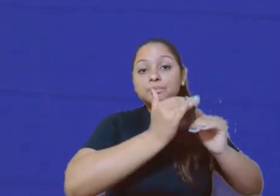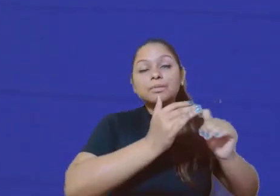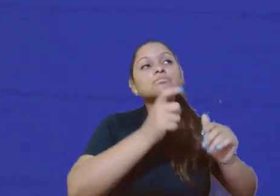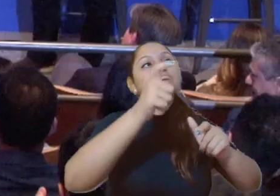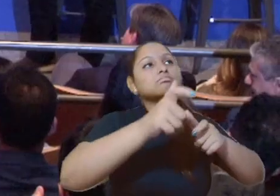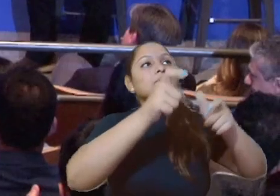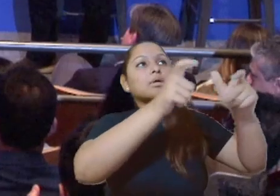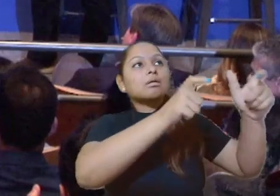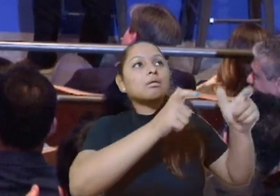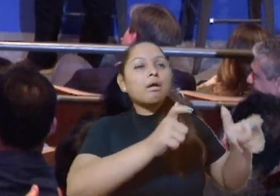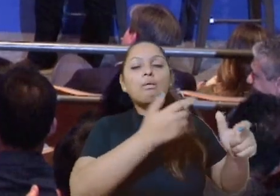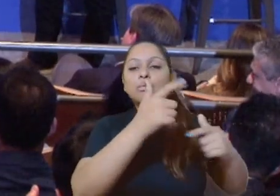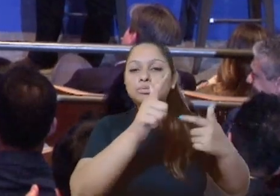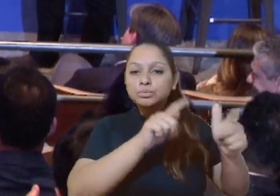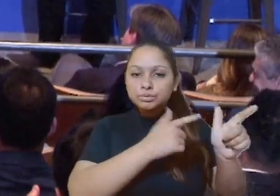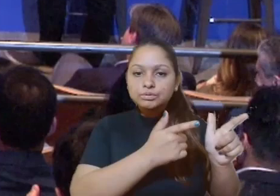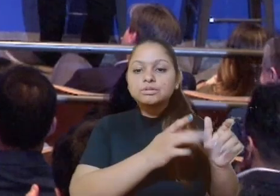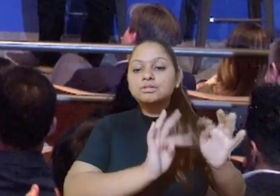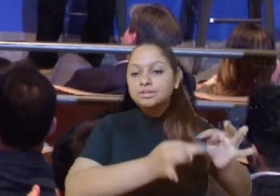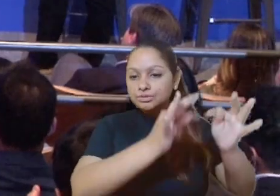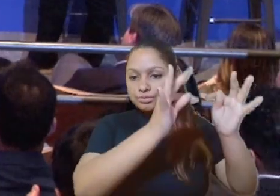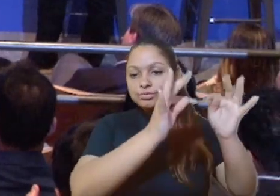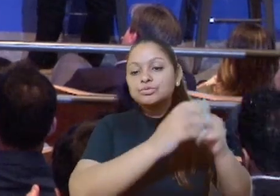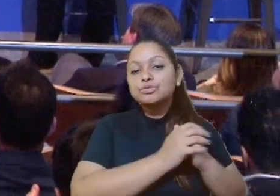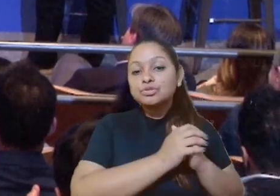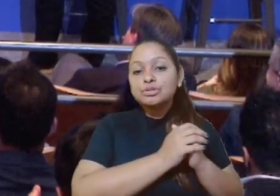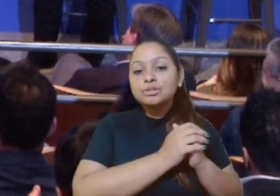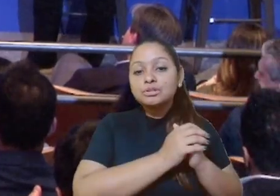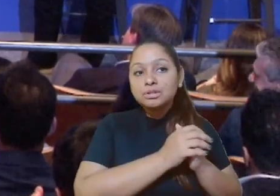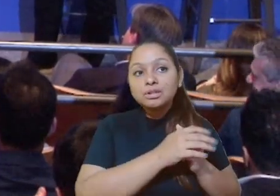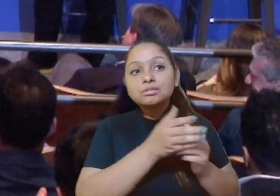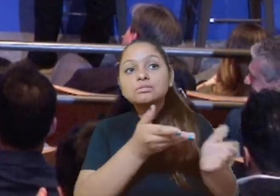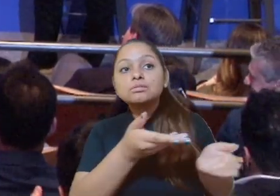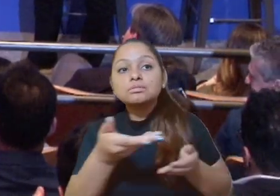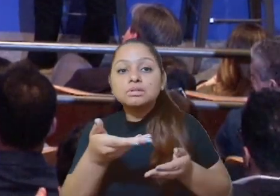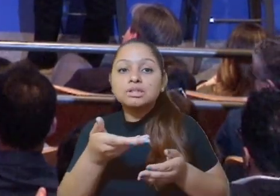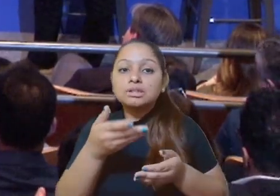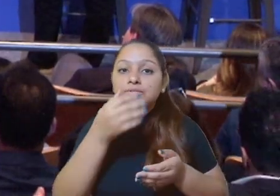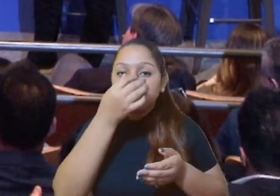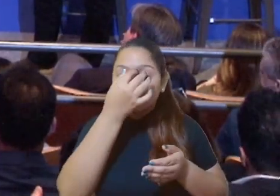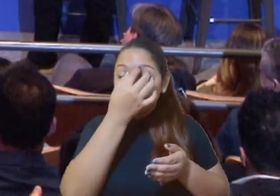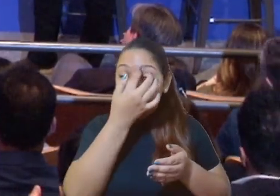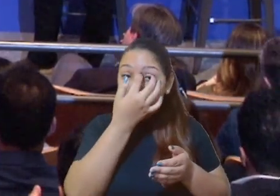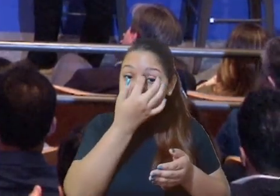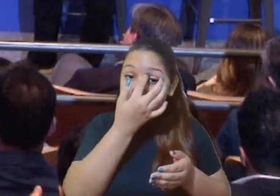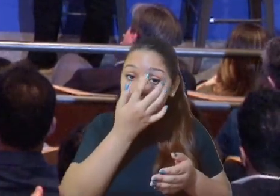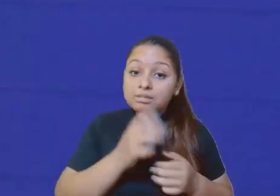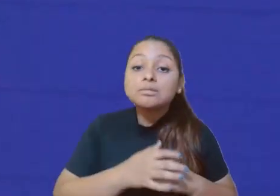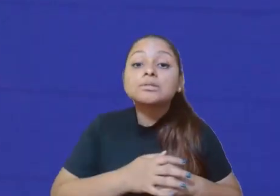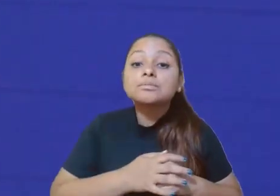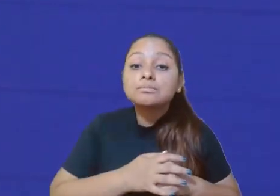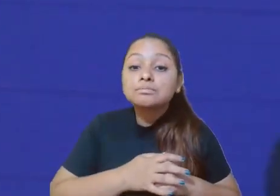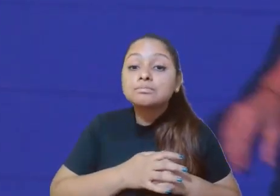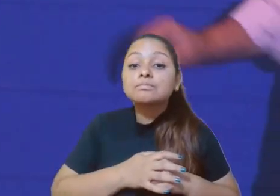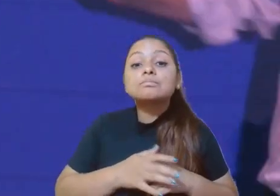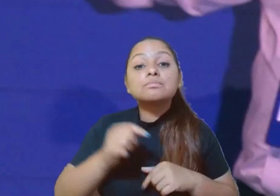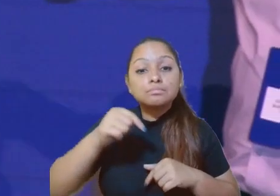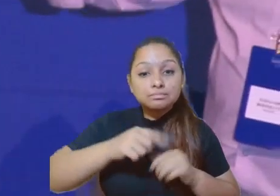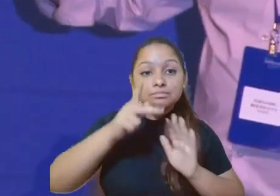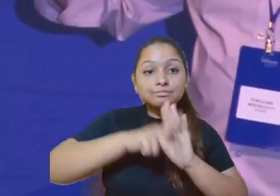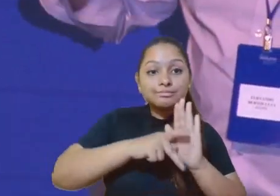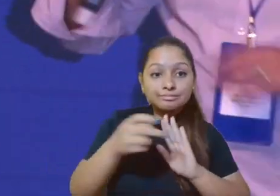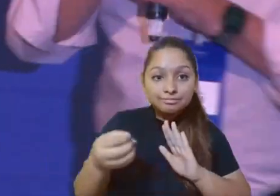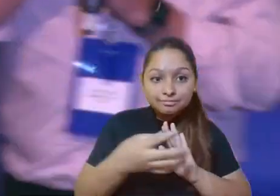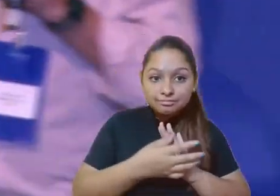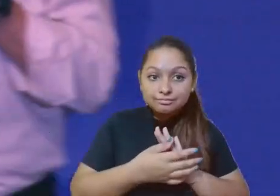other places and working with deep techs in this kind of calls and the interactions with the startups